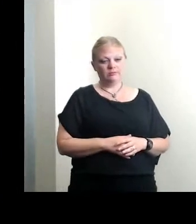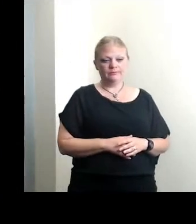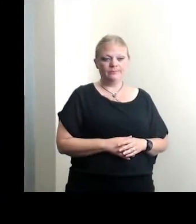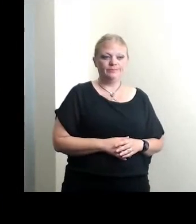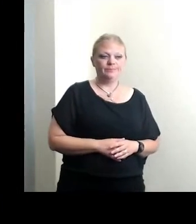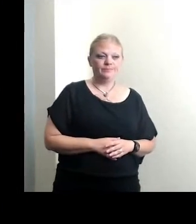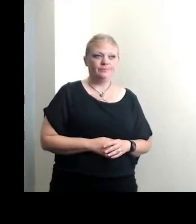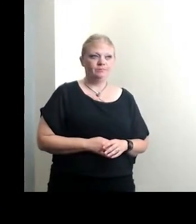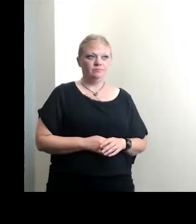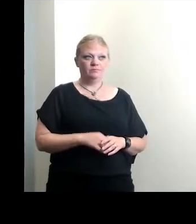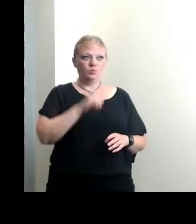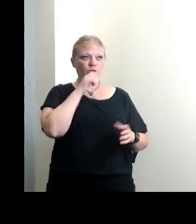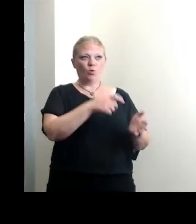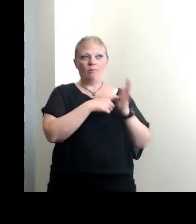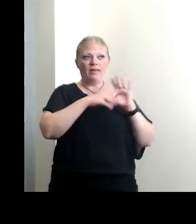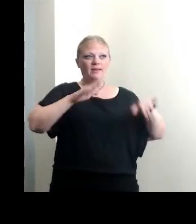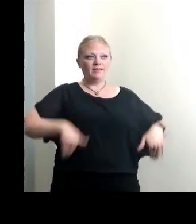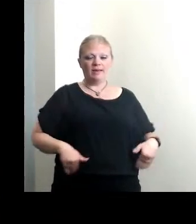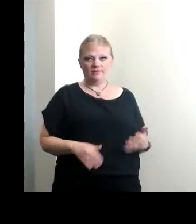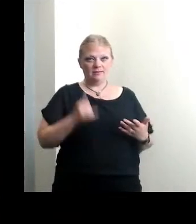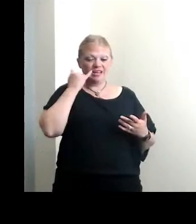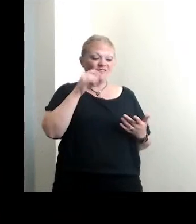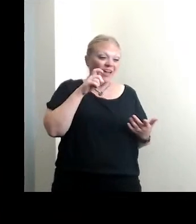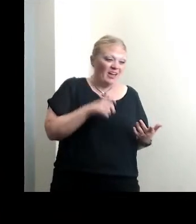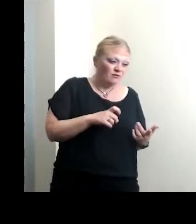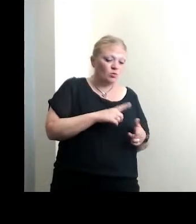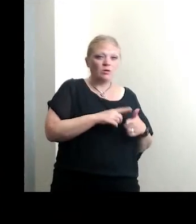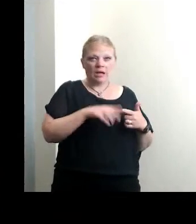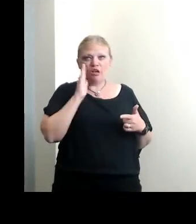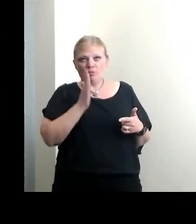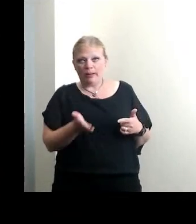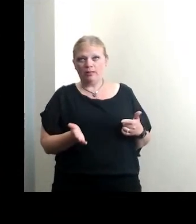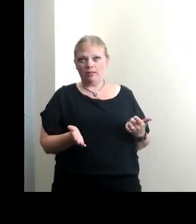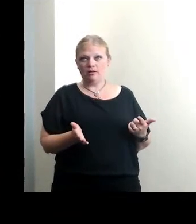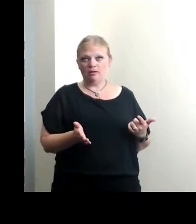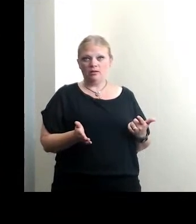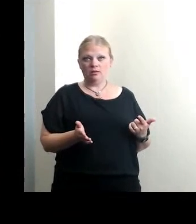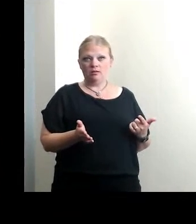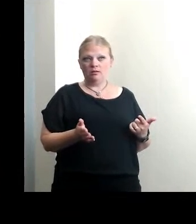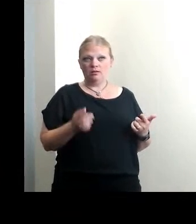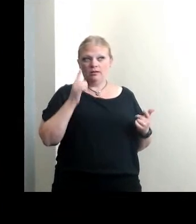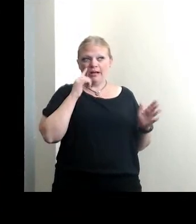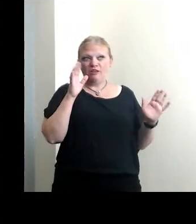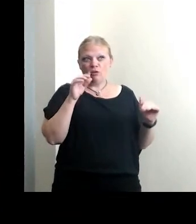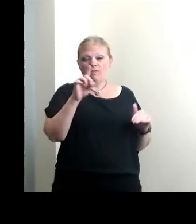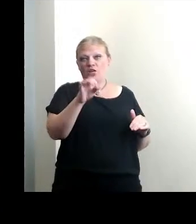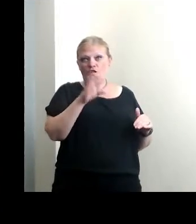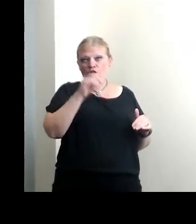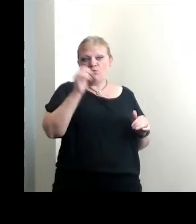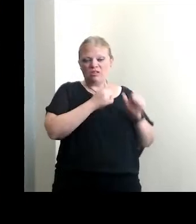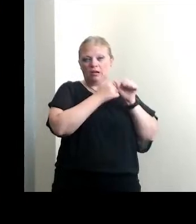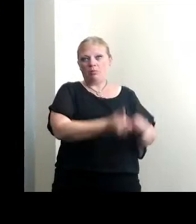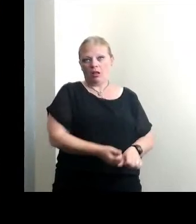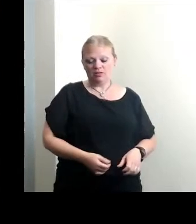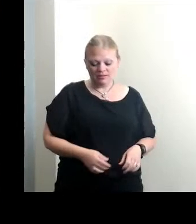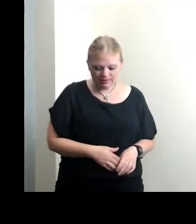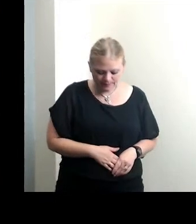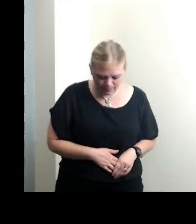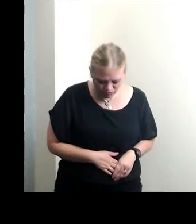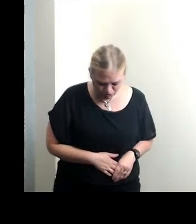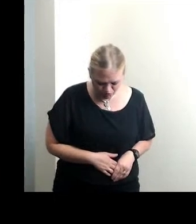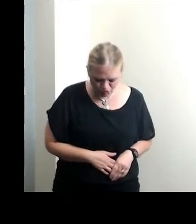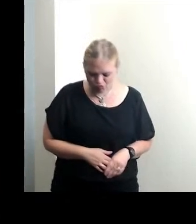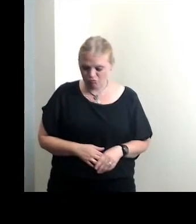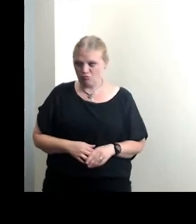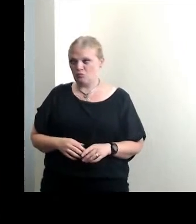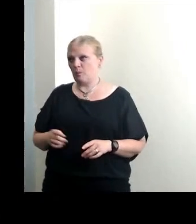We don't mandate it yet. If I have to, I'll issue that order, and then we'll hopefully have 100% compliance.